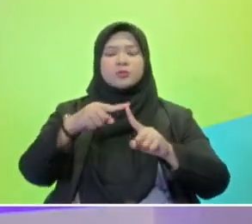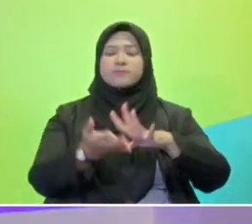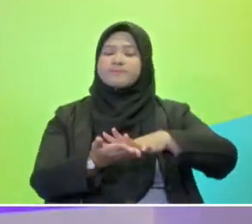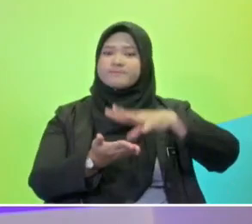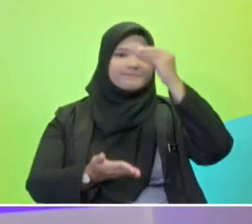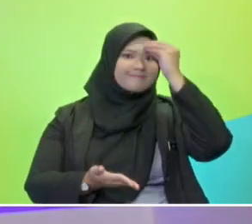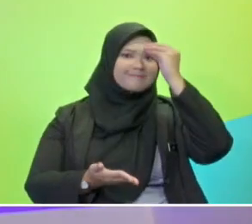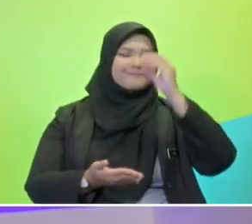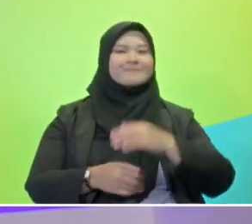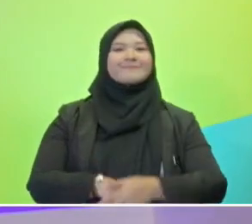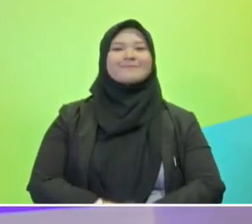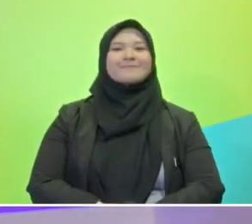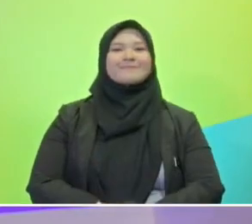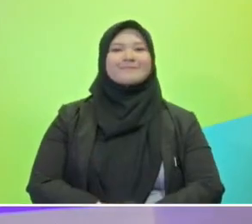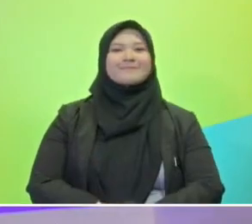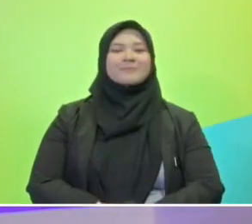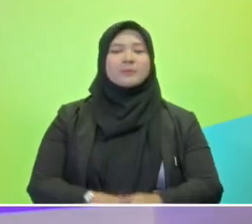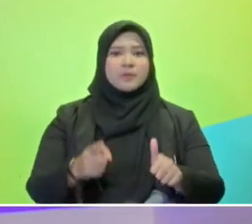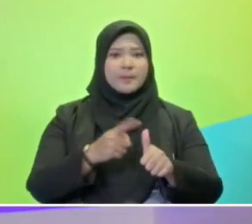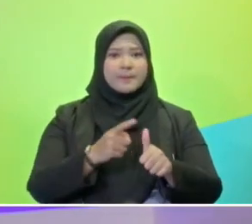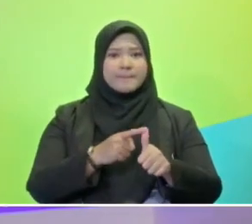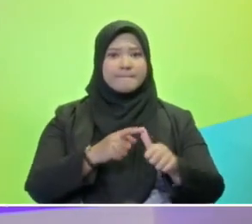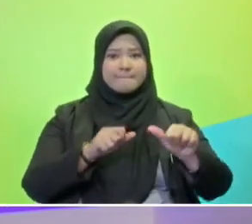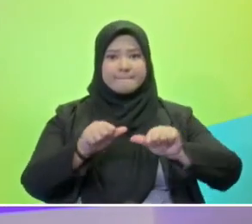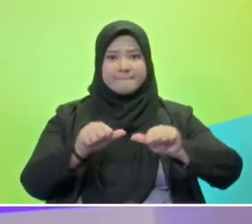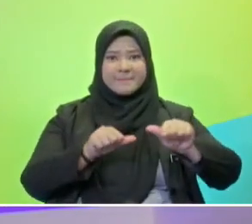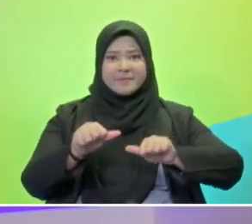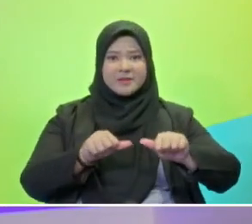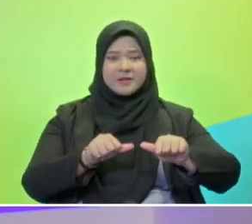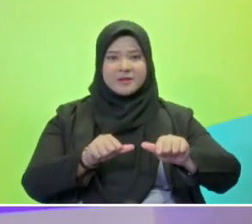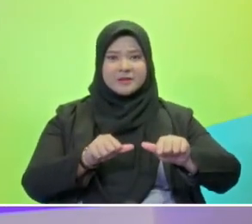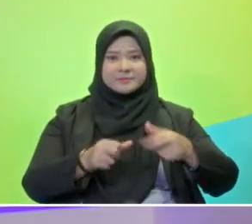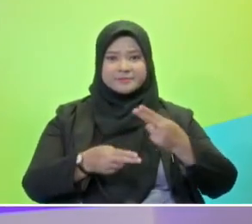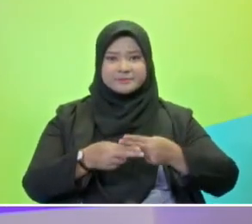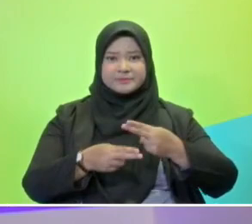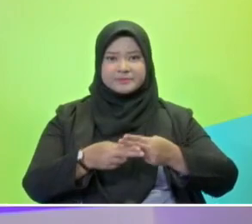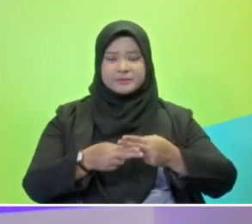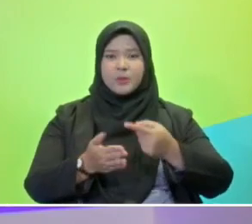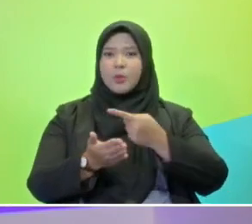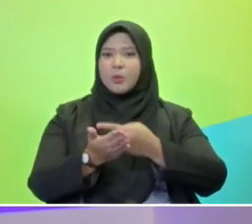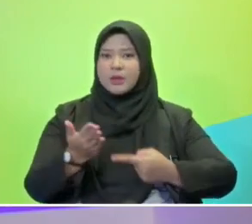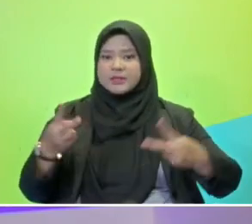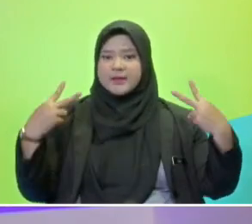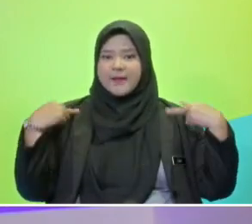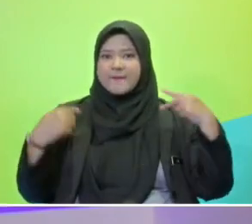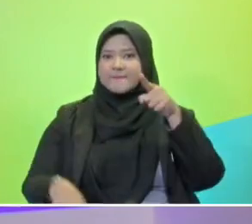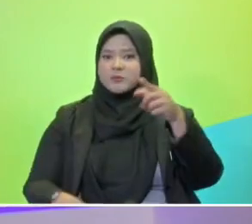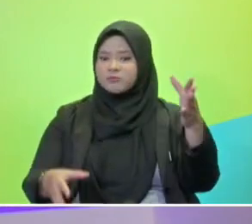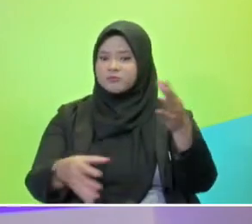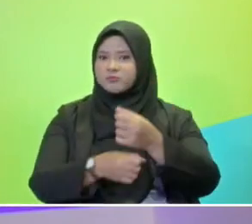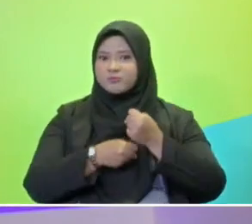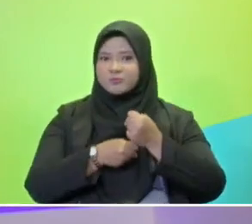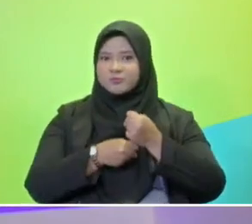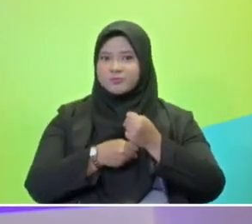Mm-hmm. Alright, so for the first activity, it's called What Have You Got? Alright, so we're going to say